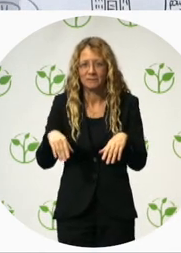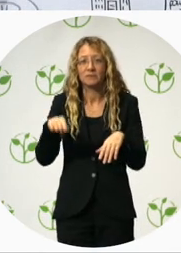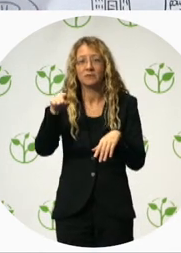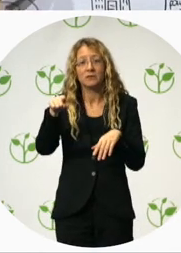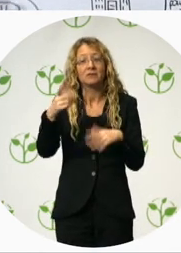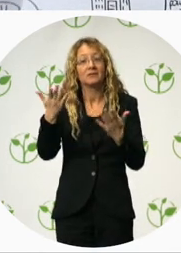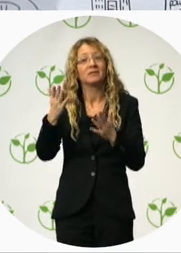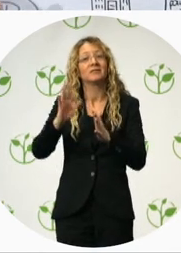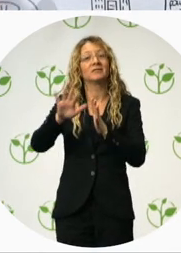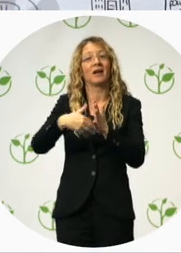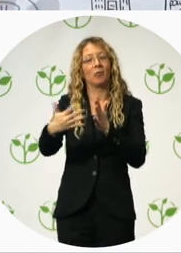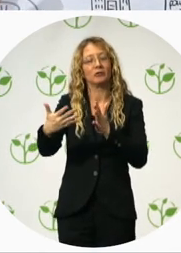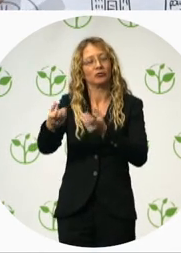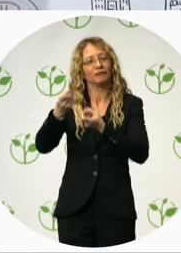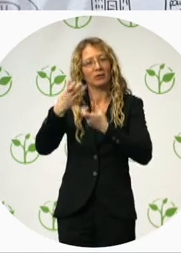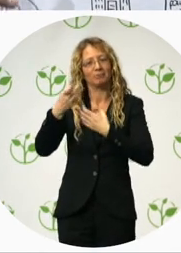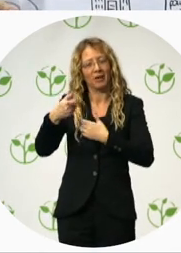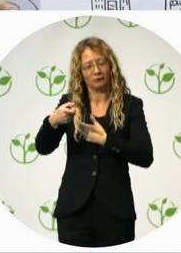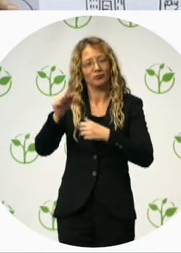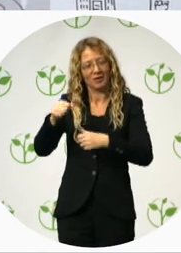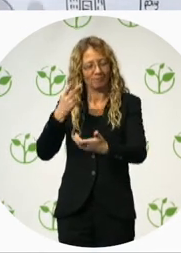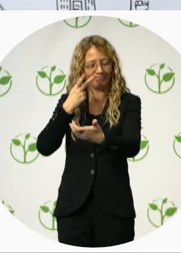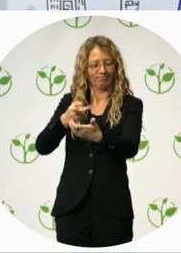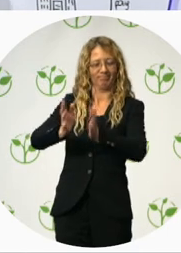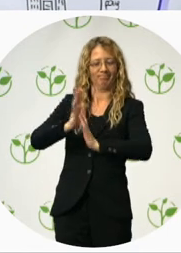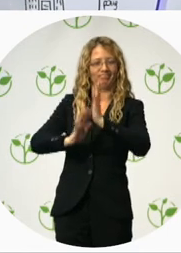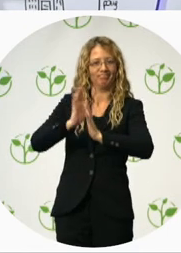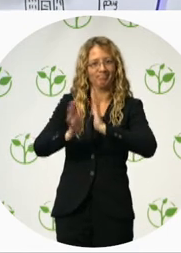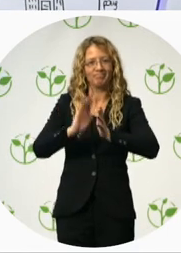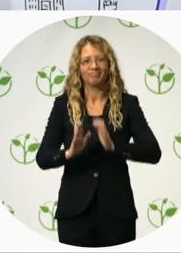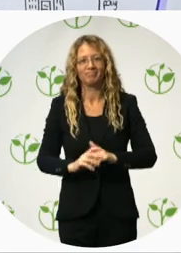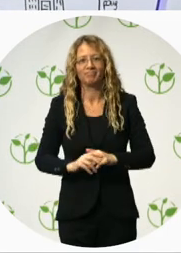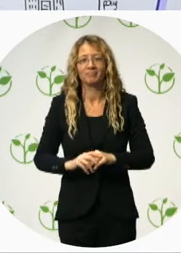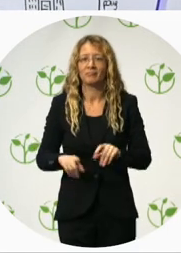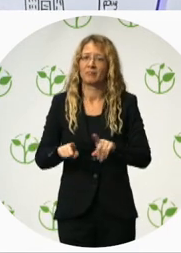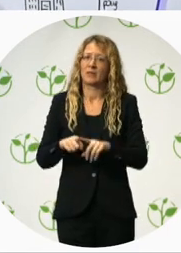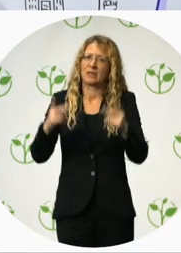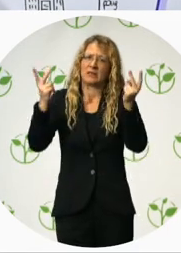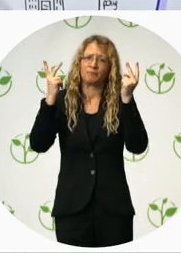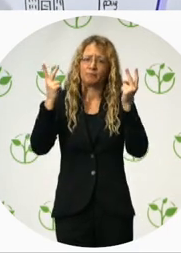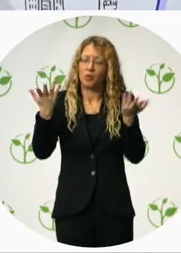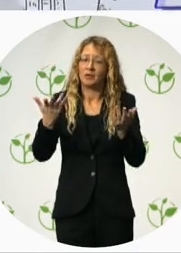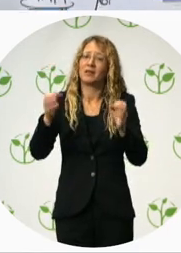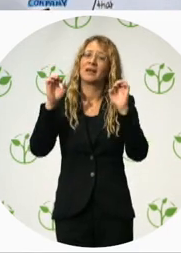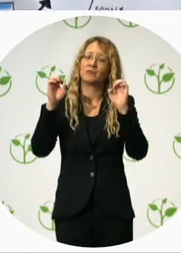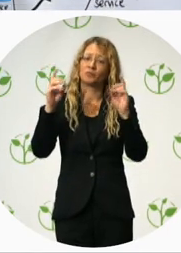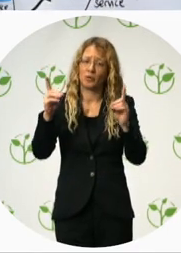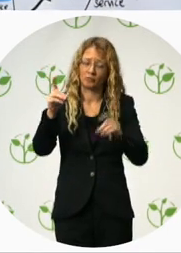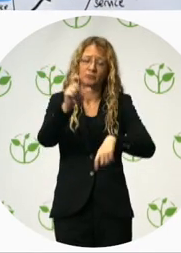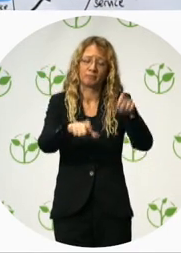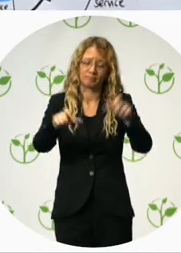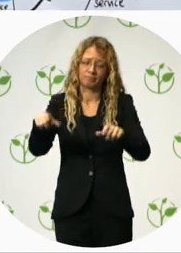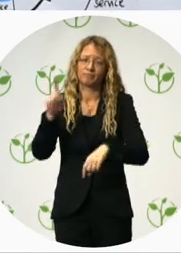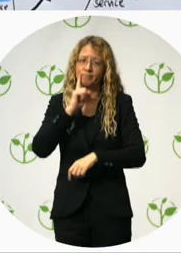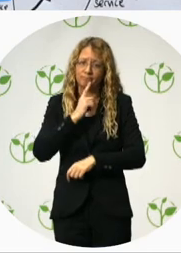And also, it is an important part of education for deaf and hard of hearing people. And it's also